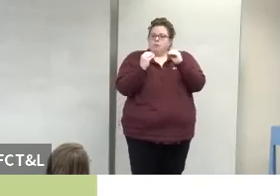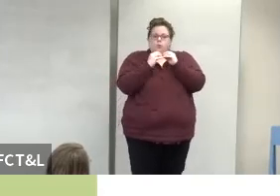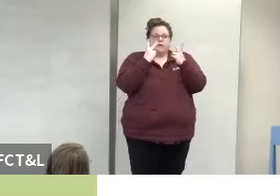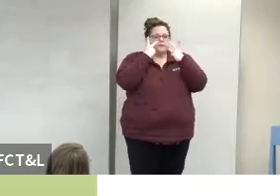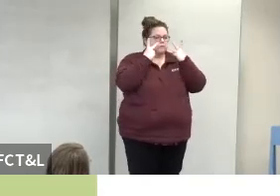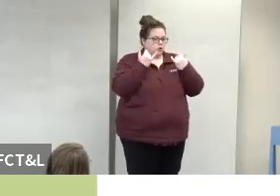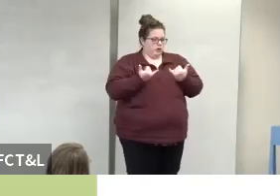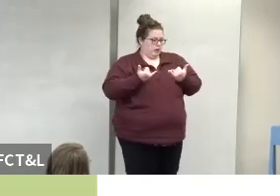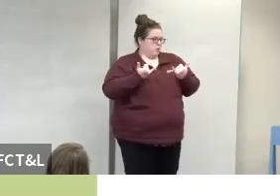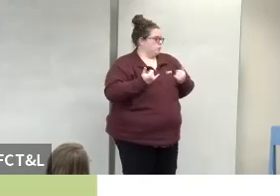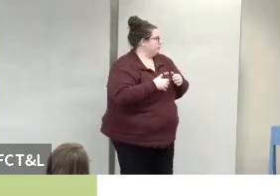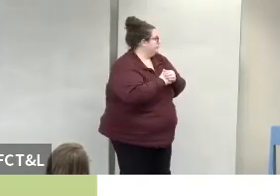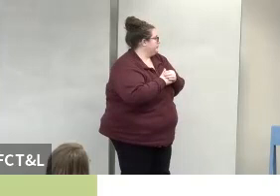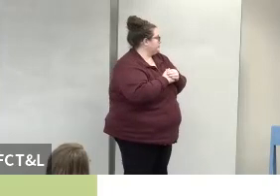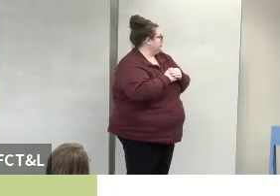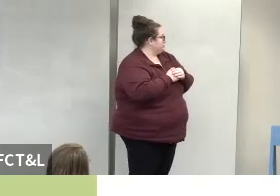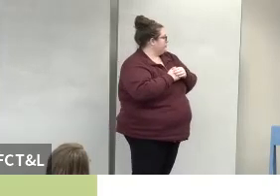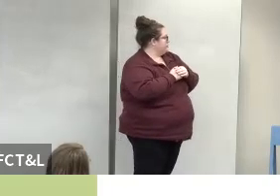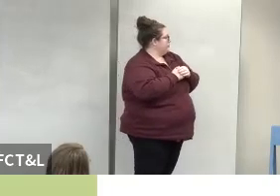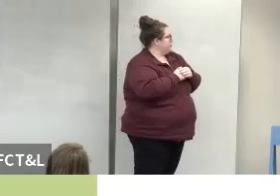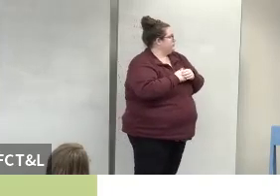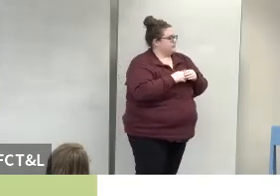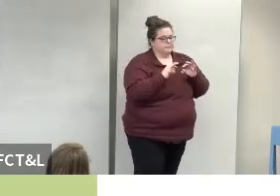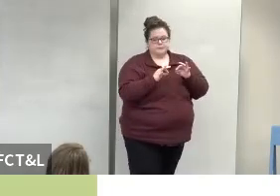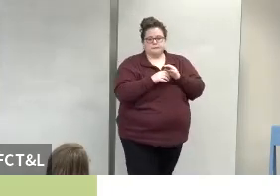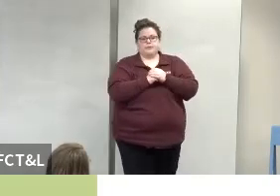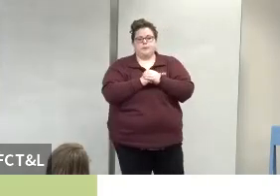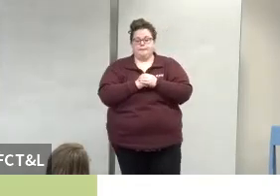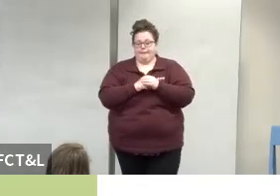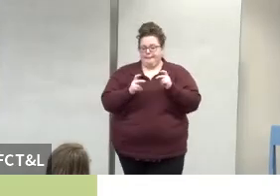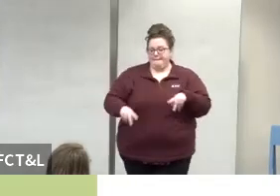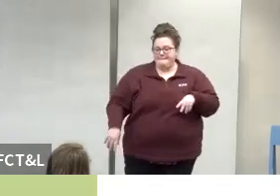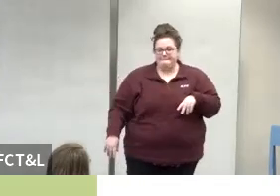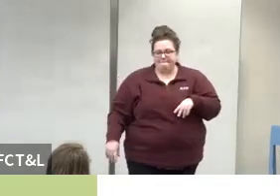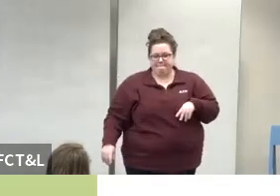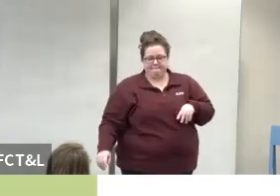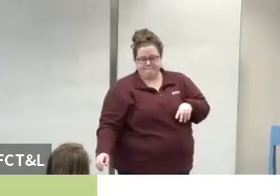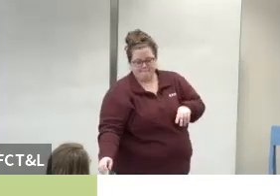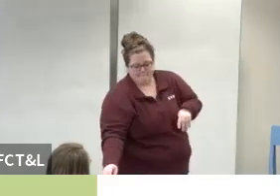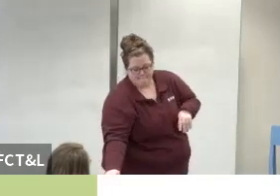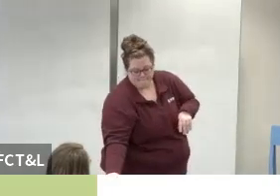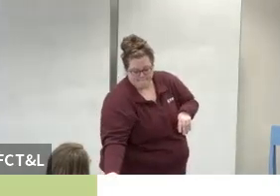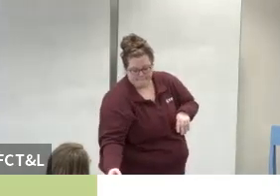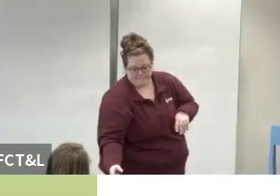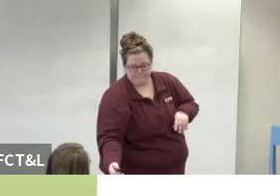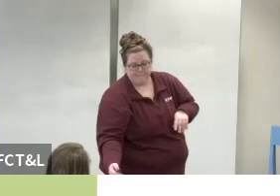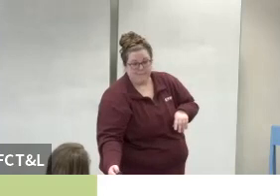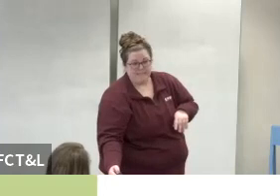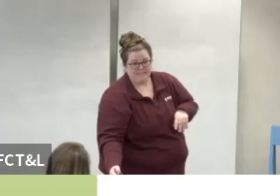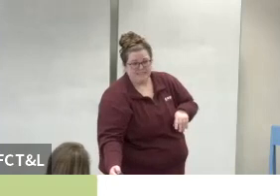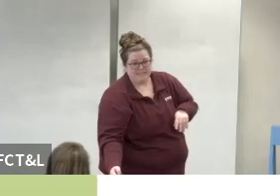see clips come up. So we're more visible to the hearing community now than in years gone by.